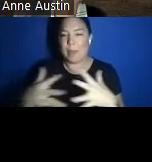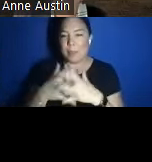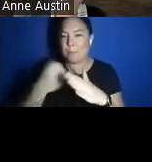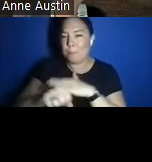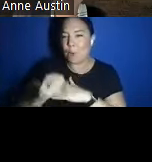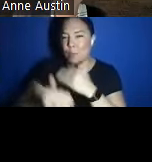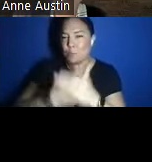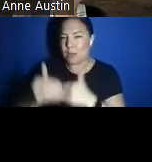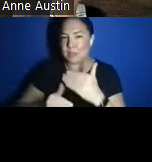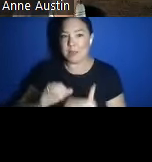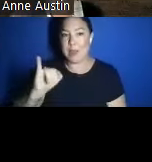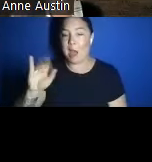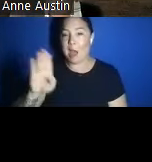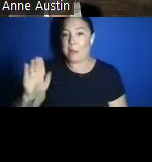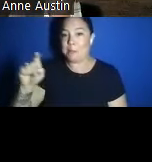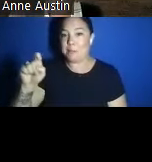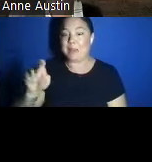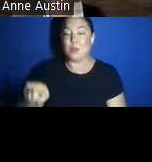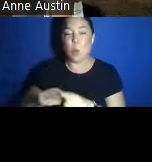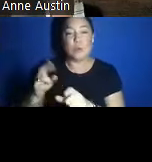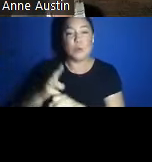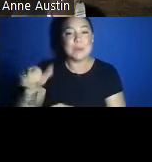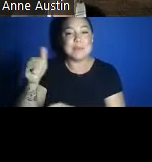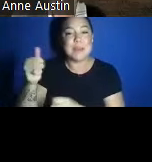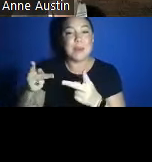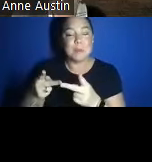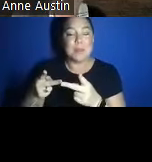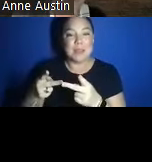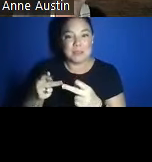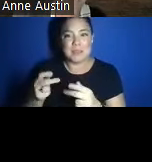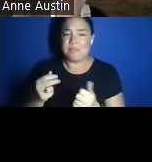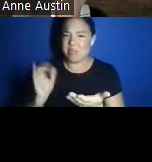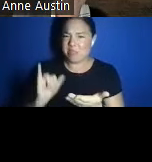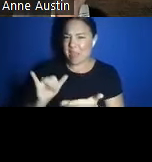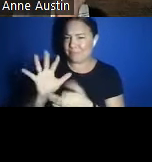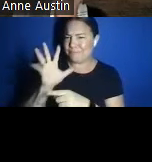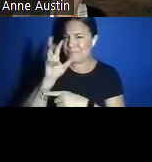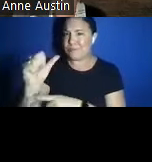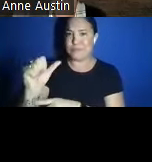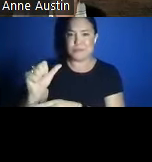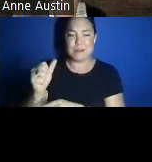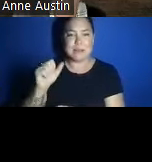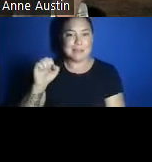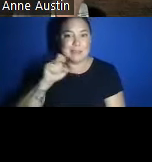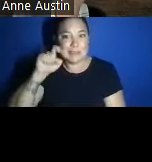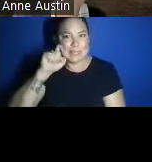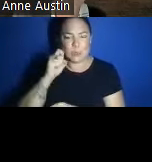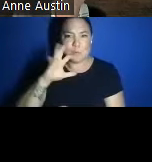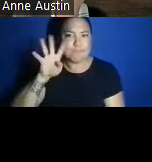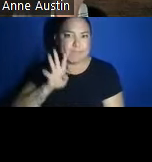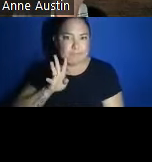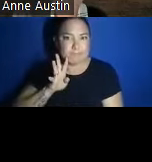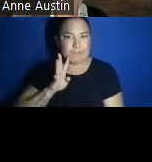elsewhere used in the New Kingdom as a signifier of unbridled sexual desire and carried with it erotic undertones.